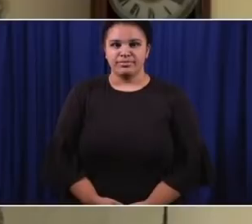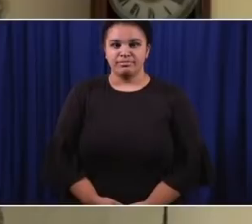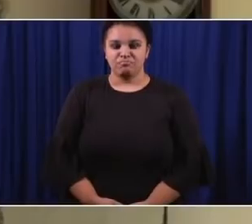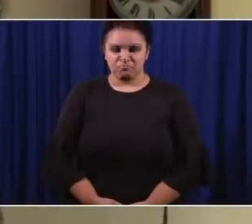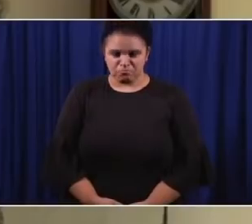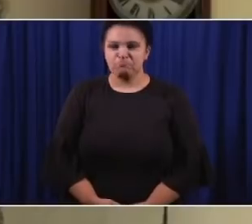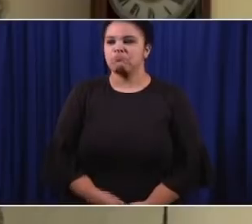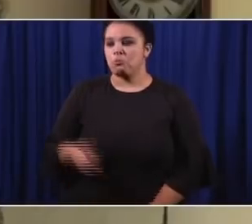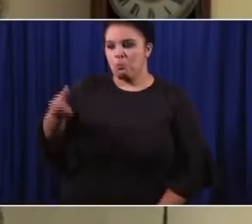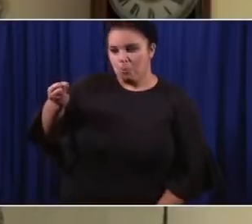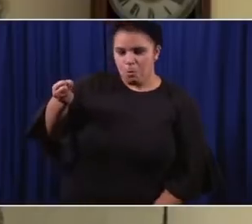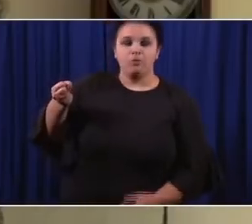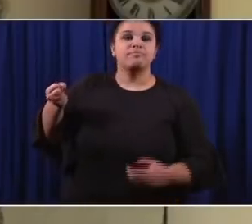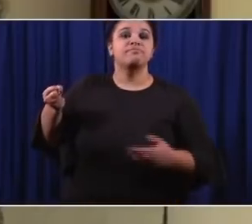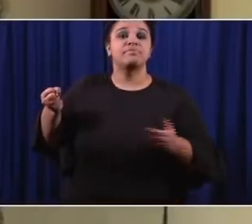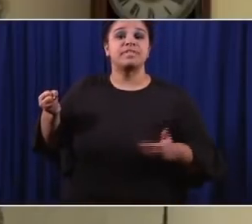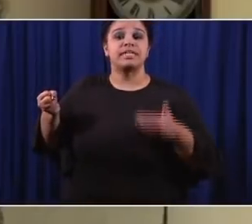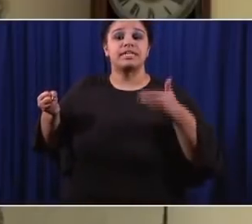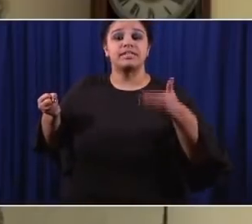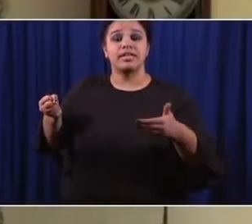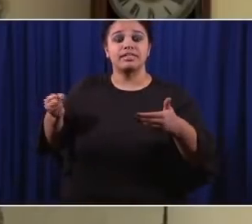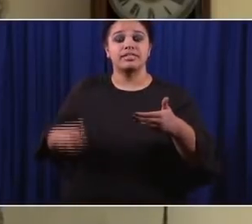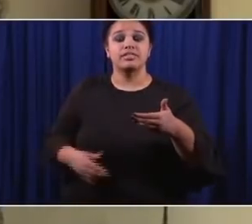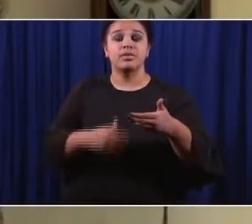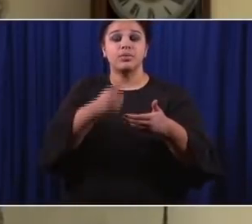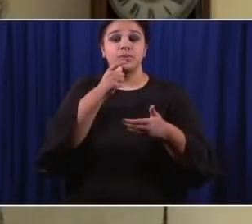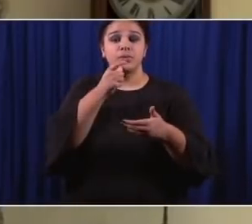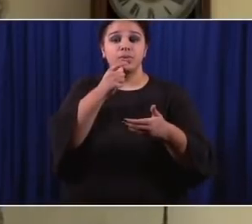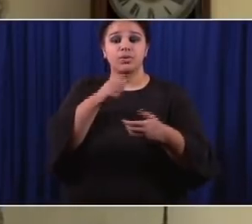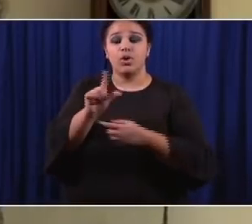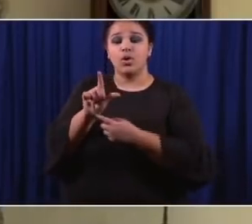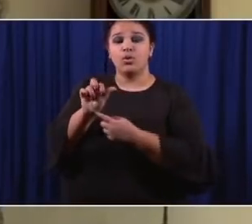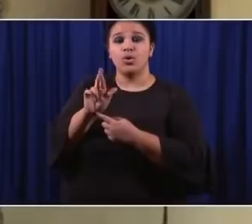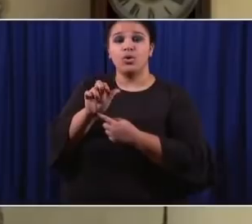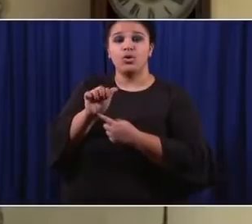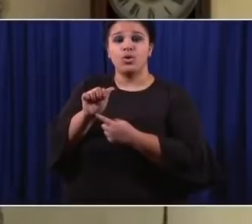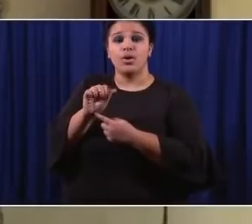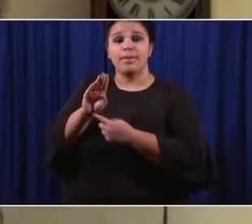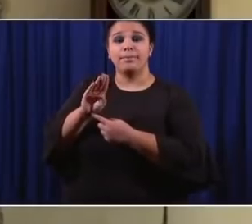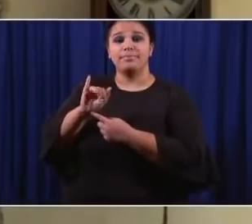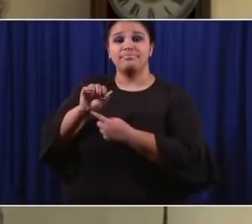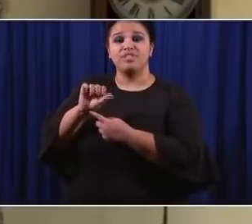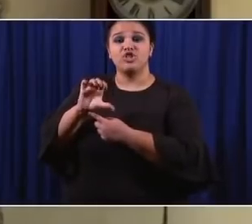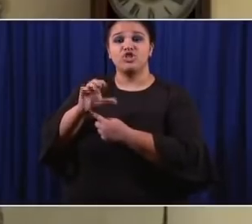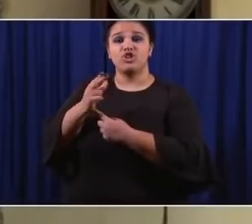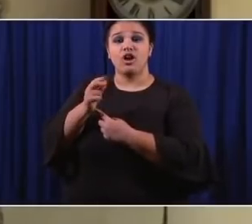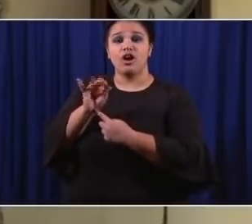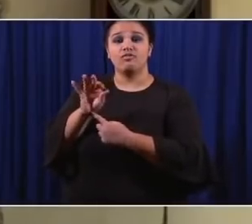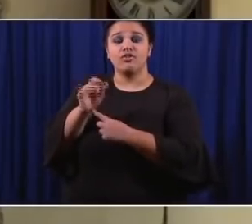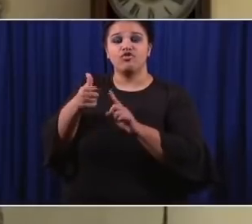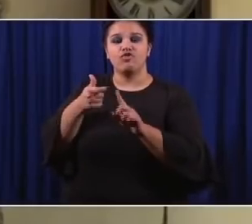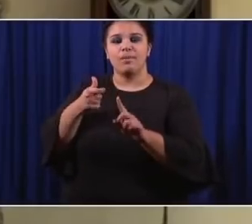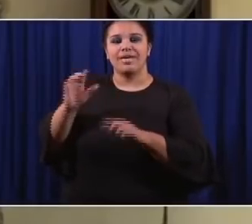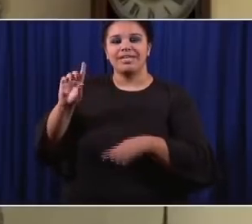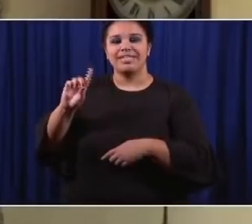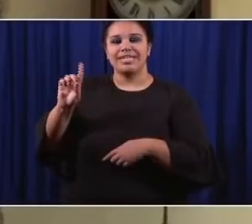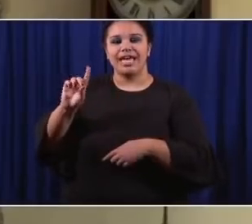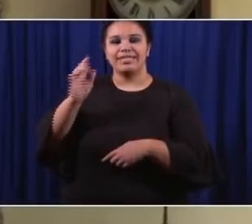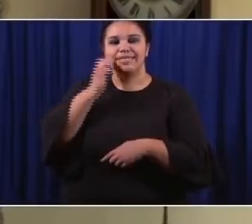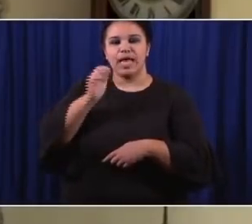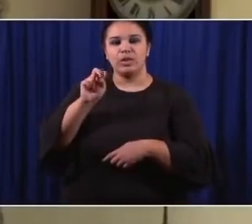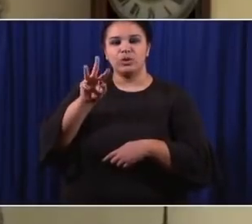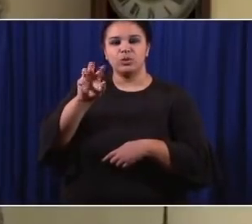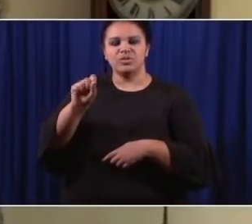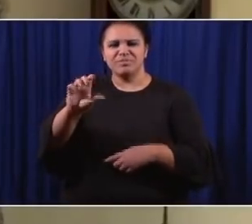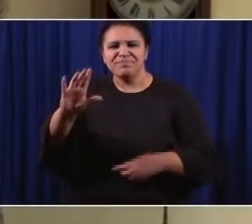We will come back to John. Next question is from Laura Bischoff at the Dayton Daily News. Hi,